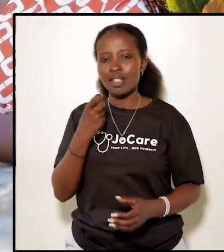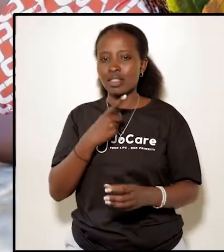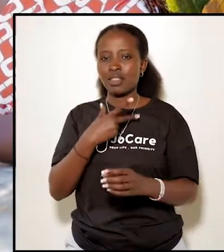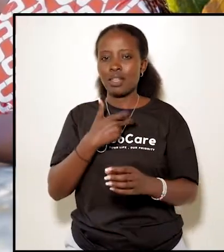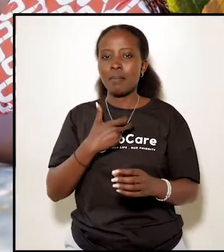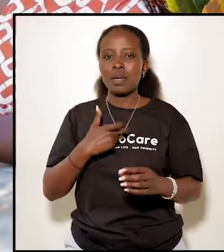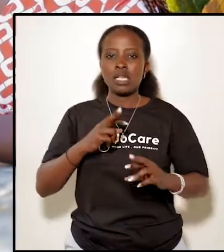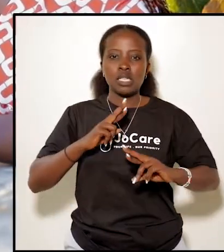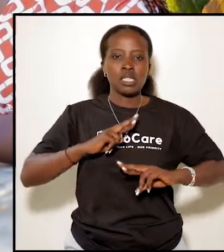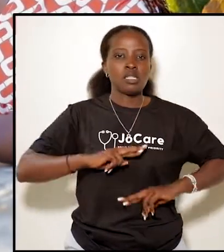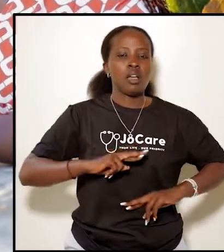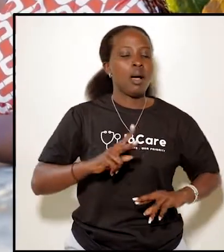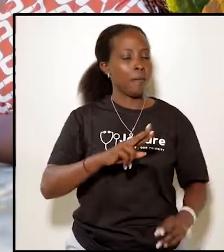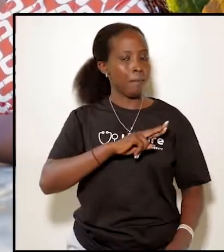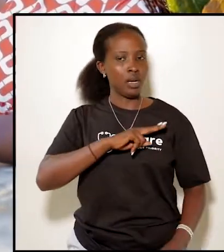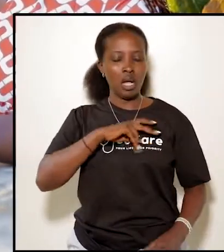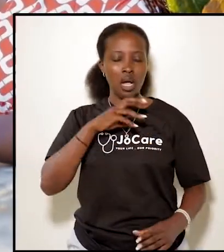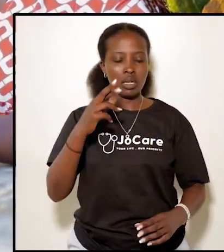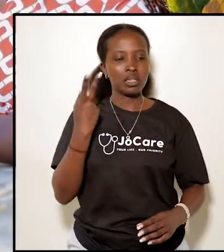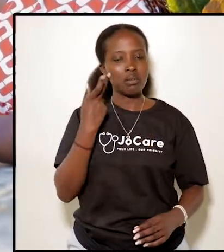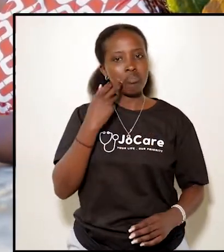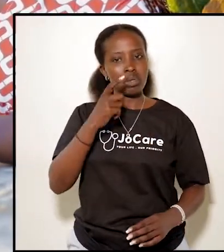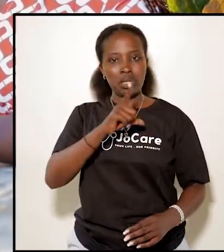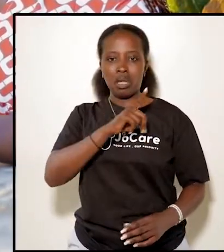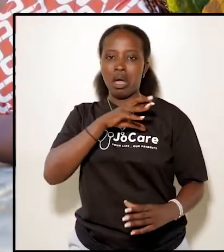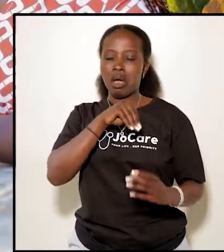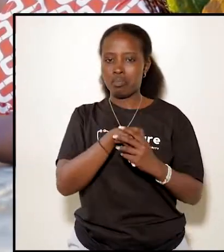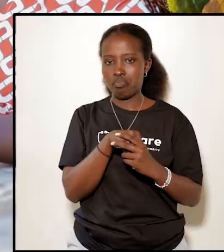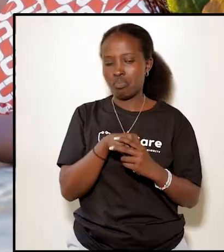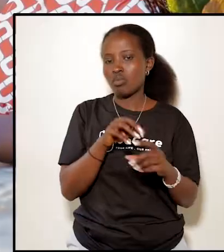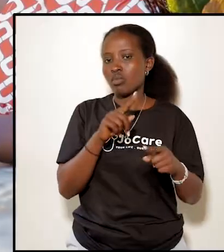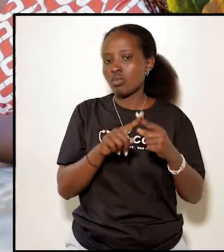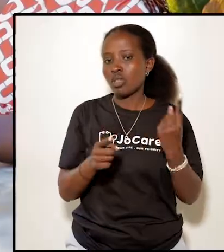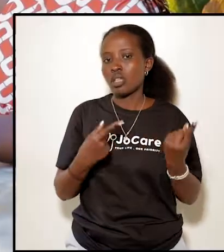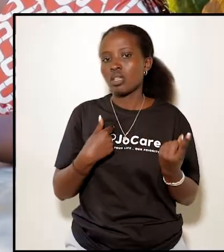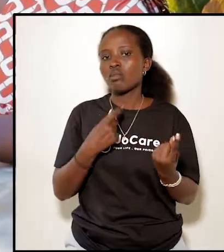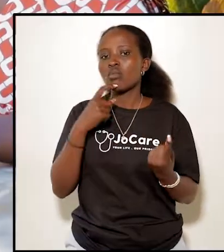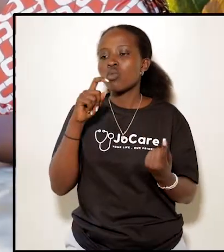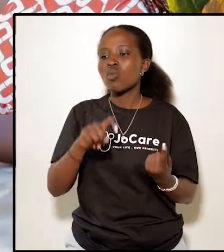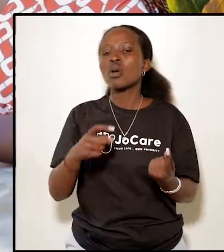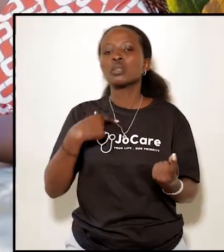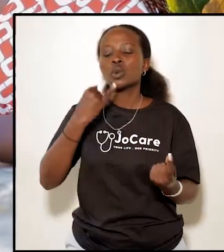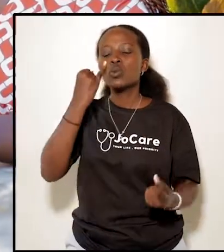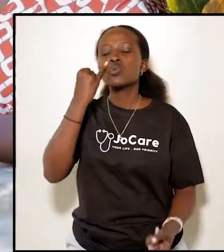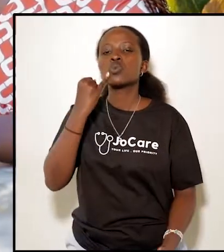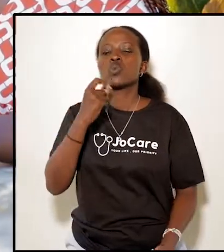to be safe, Yes. you can go to the nearest health center in order that you